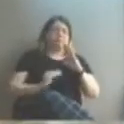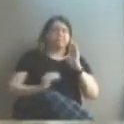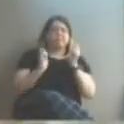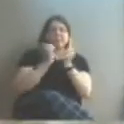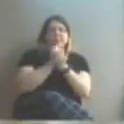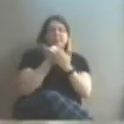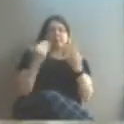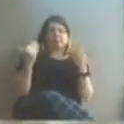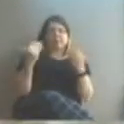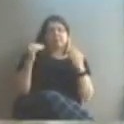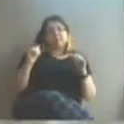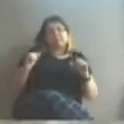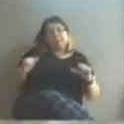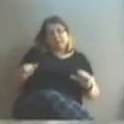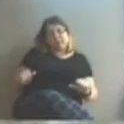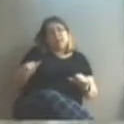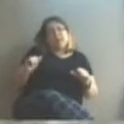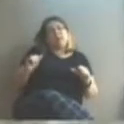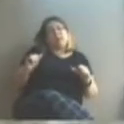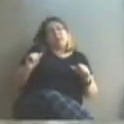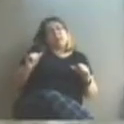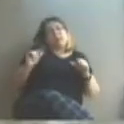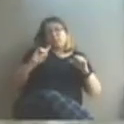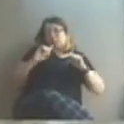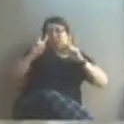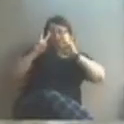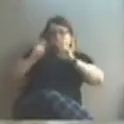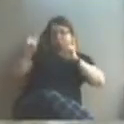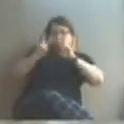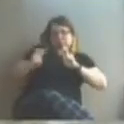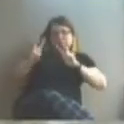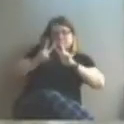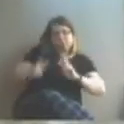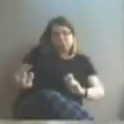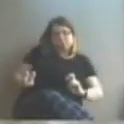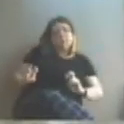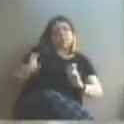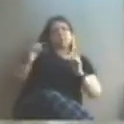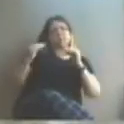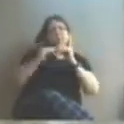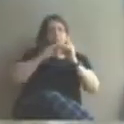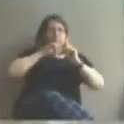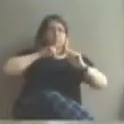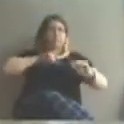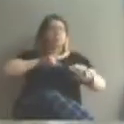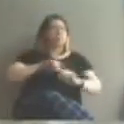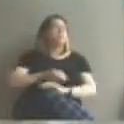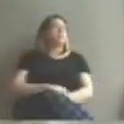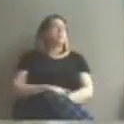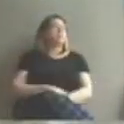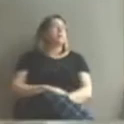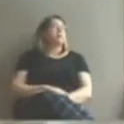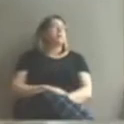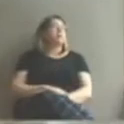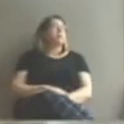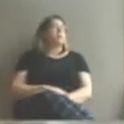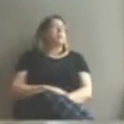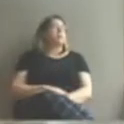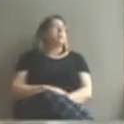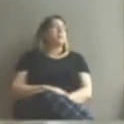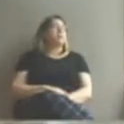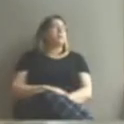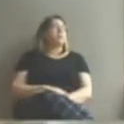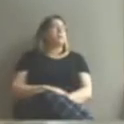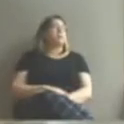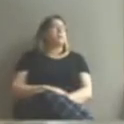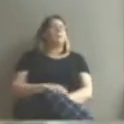And we're able now to start deriving analytics from this so we can continue to be more responsive. So here's what you can see